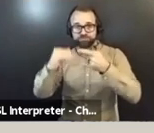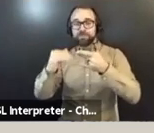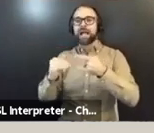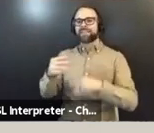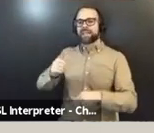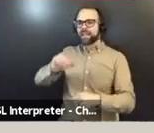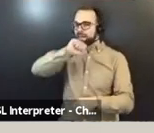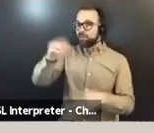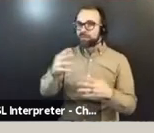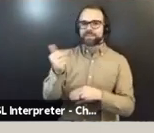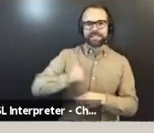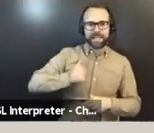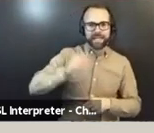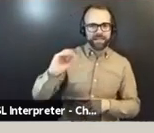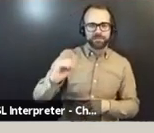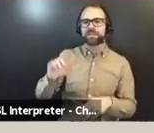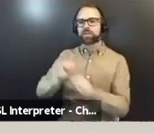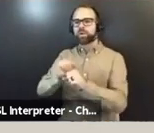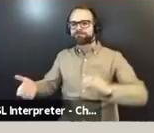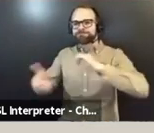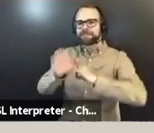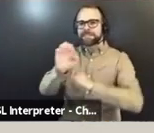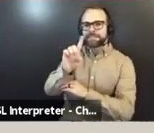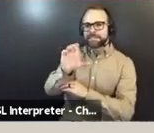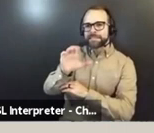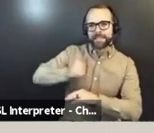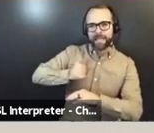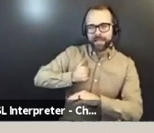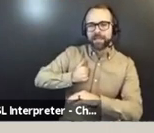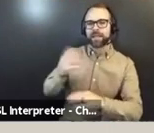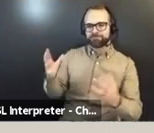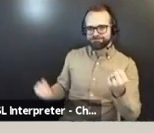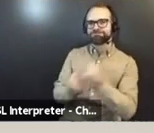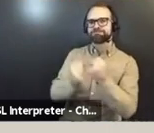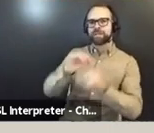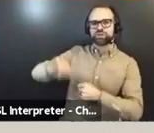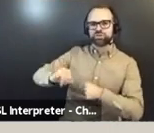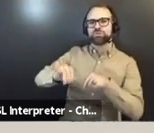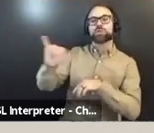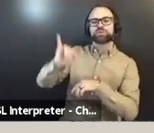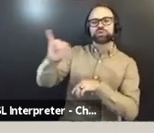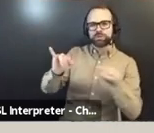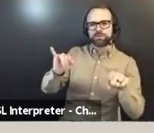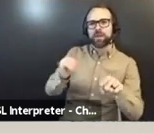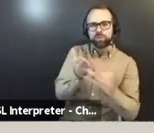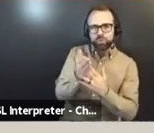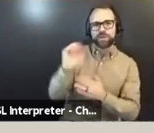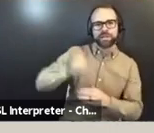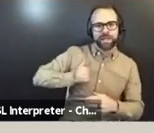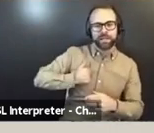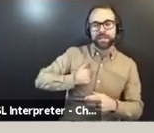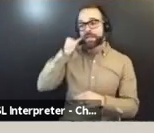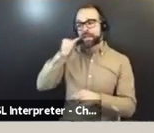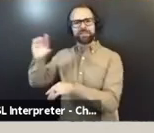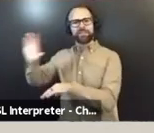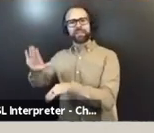is those programs are working with EDC Canada, and they're insured by EDC Canada. So if, for example, the grant doesn't come through for some